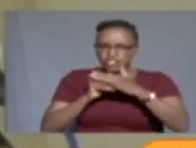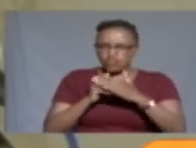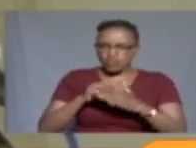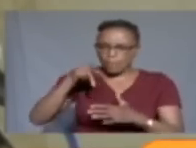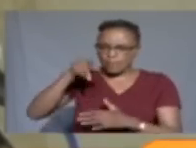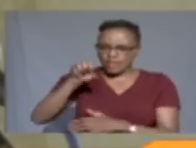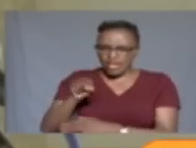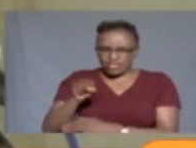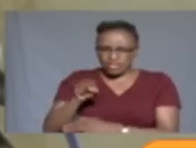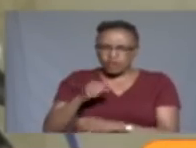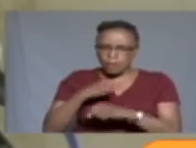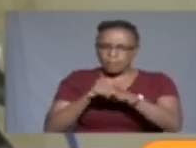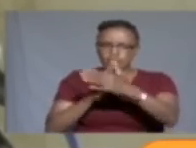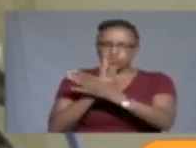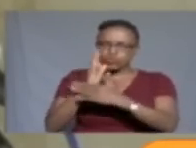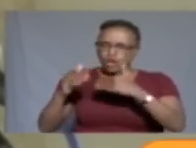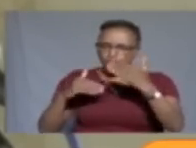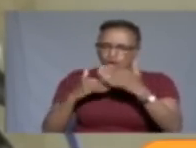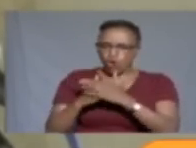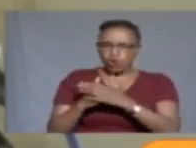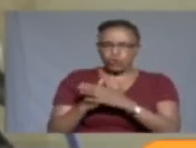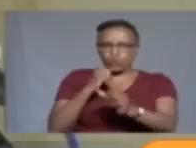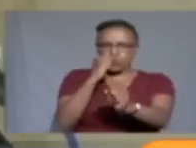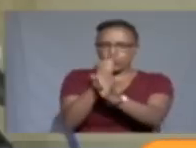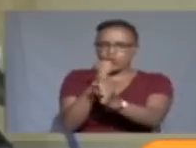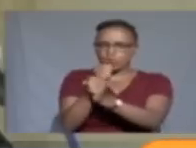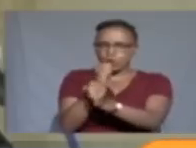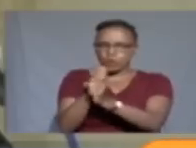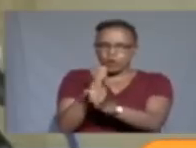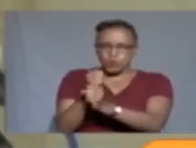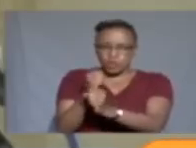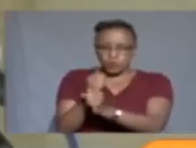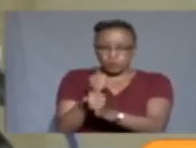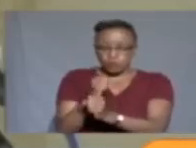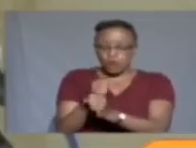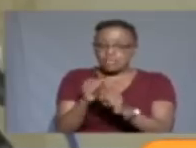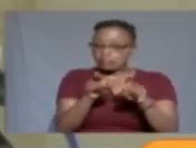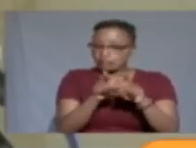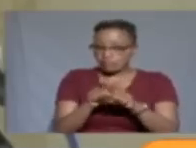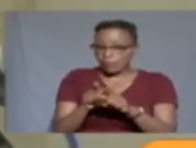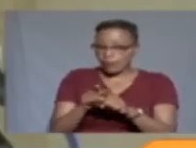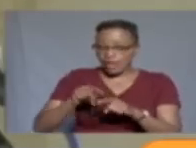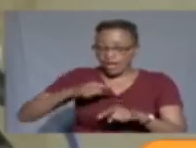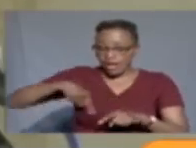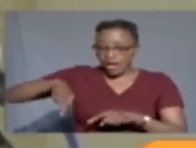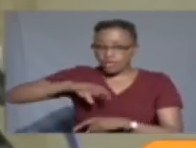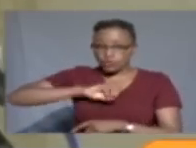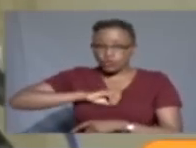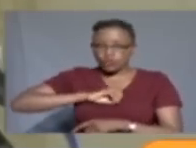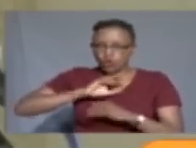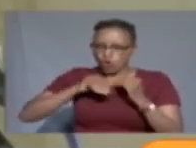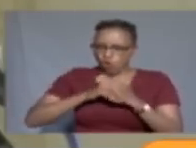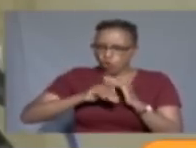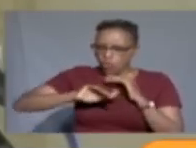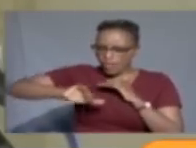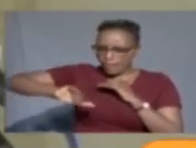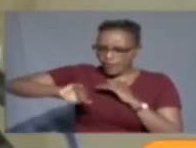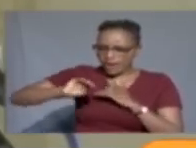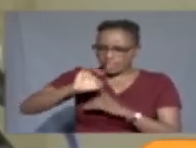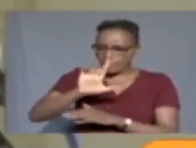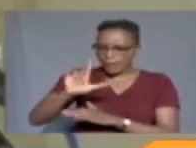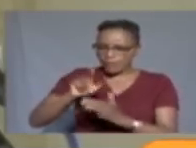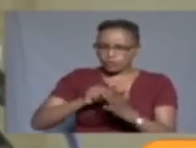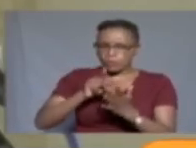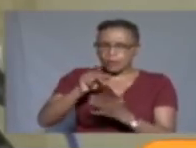PSS, tuhakikishe yeyote alifanya kazi na tuna pesa yake, all pending bills